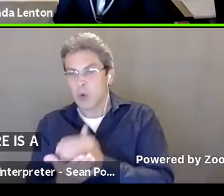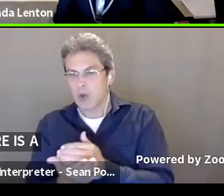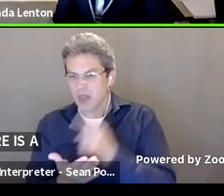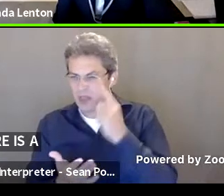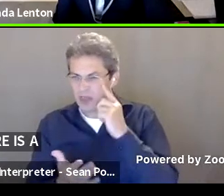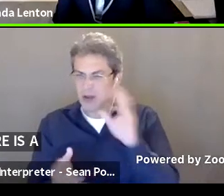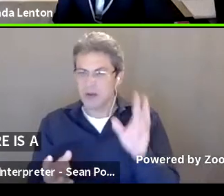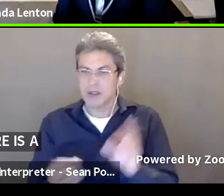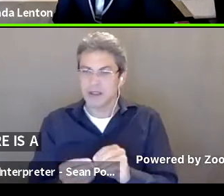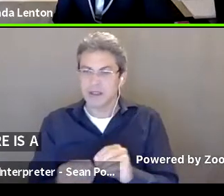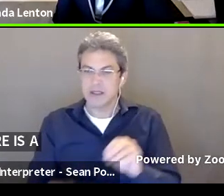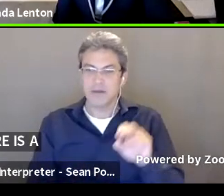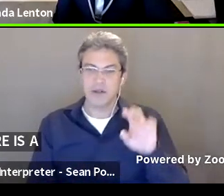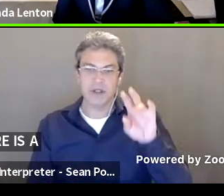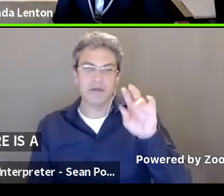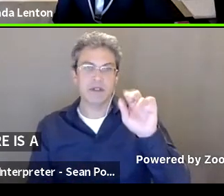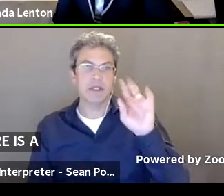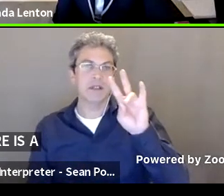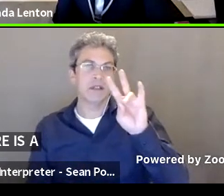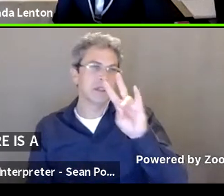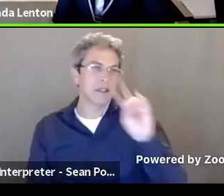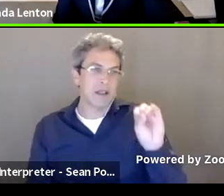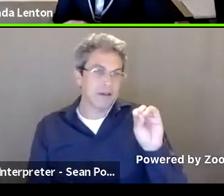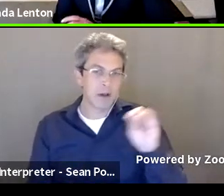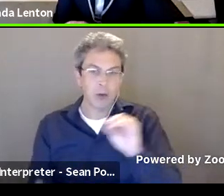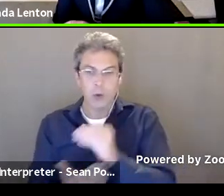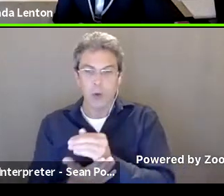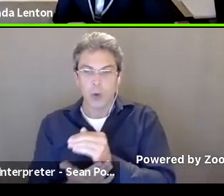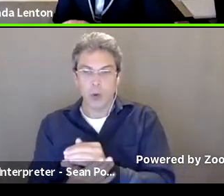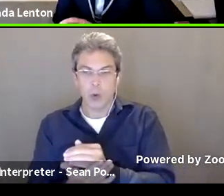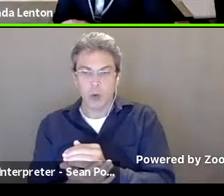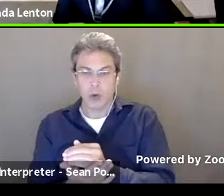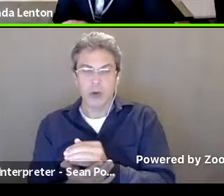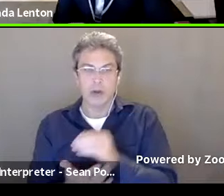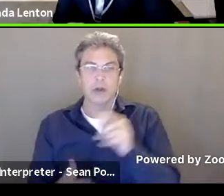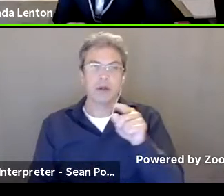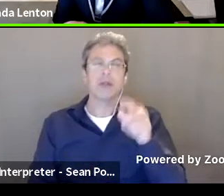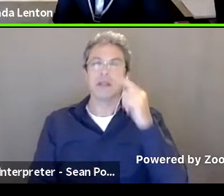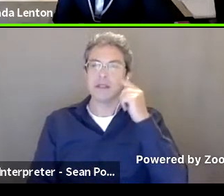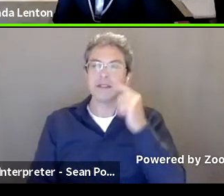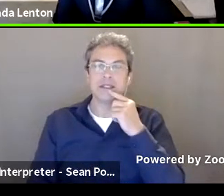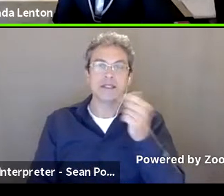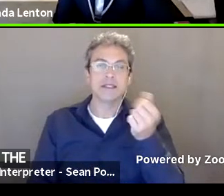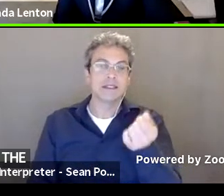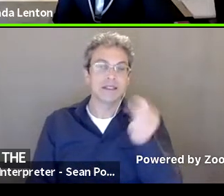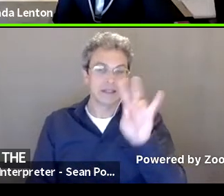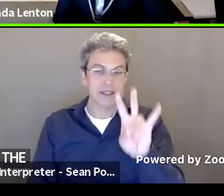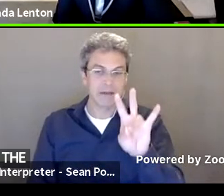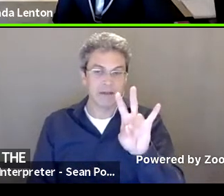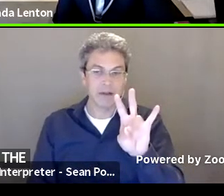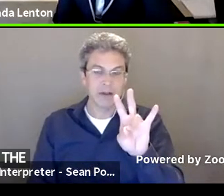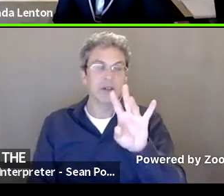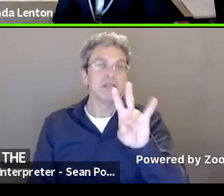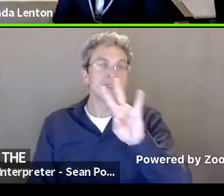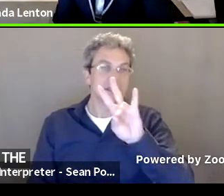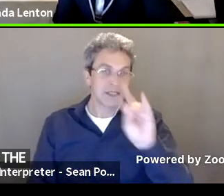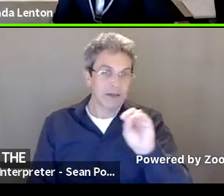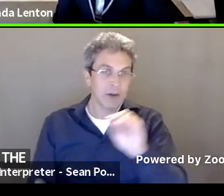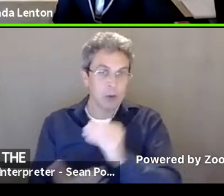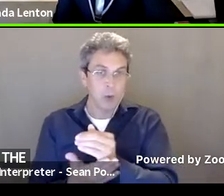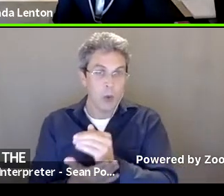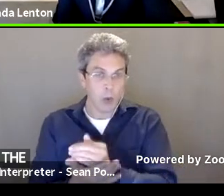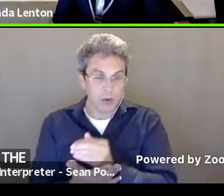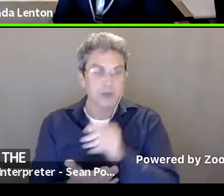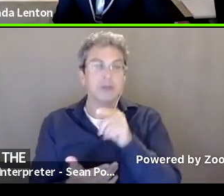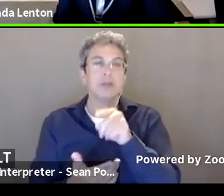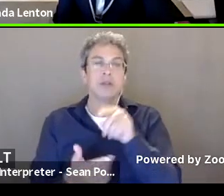total, where the student learning outcomes, it's very, very difficult to achieve those